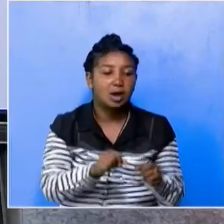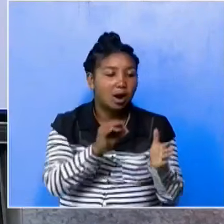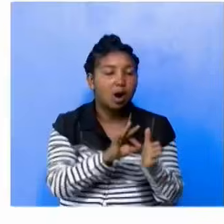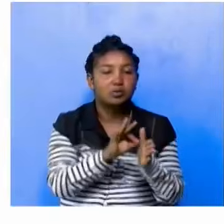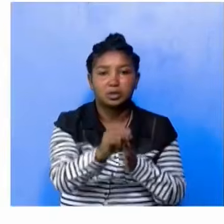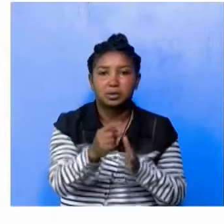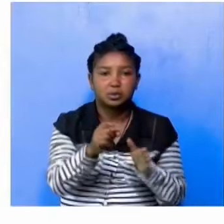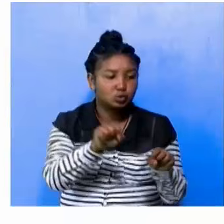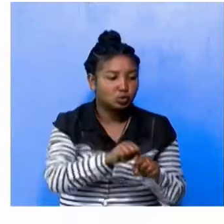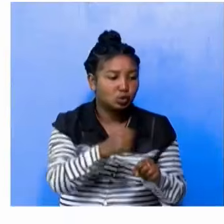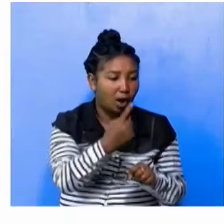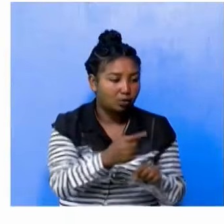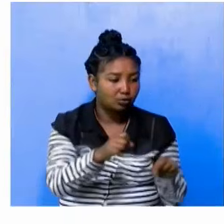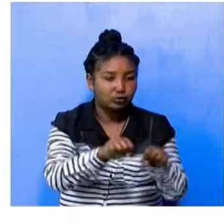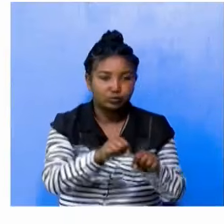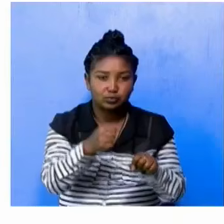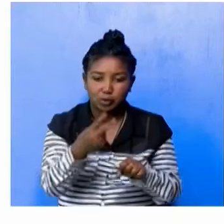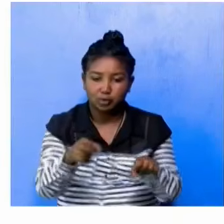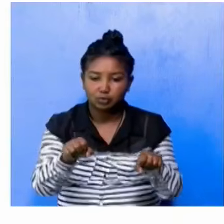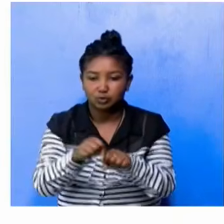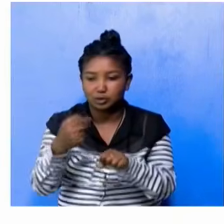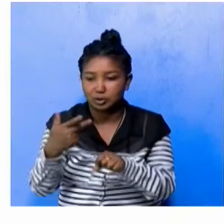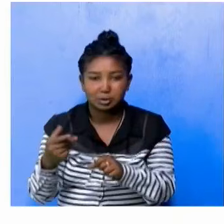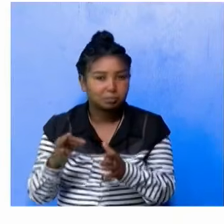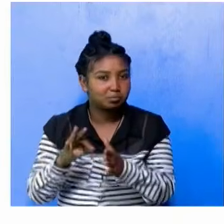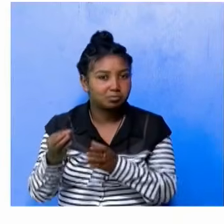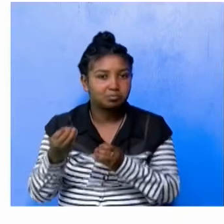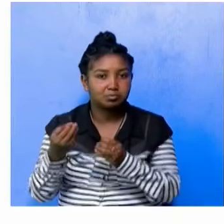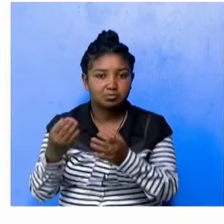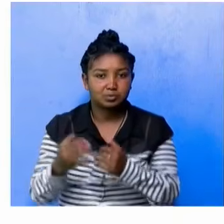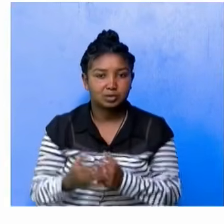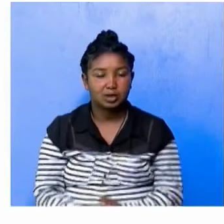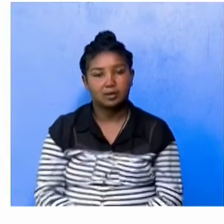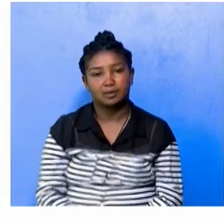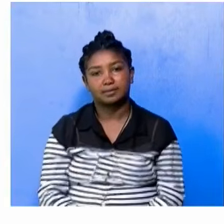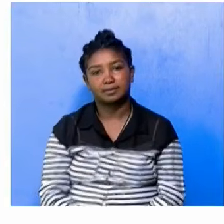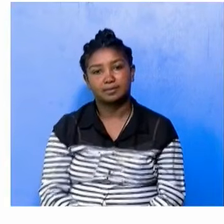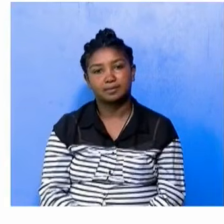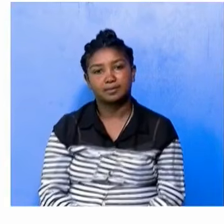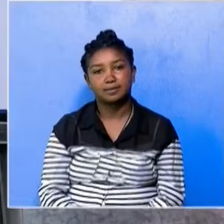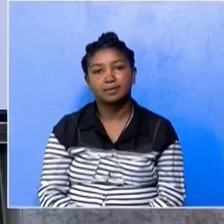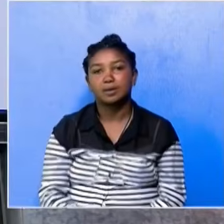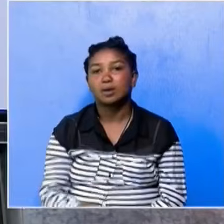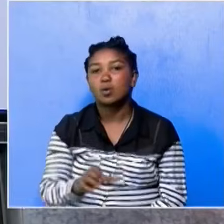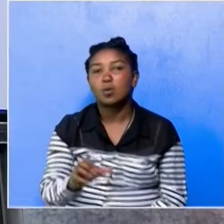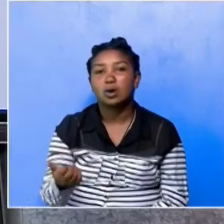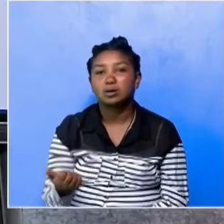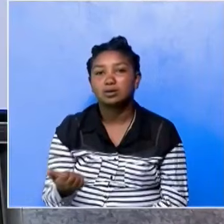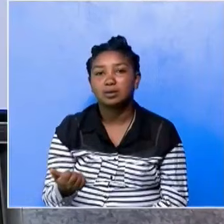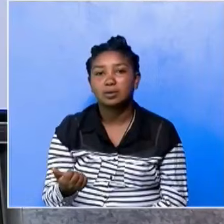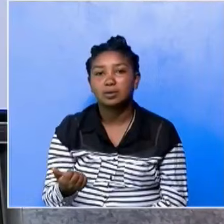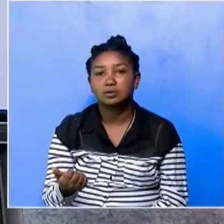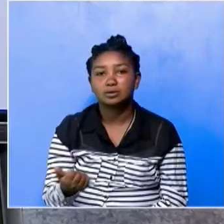countable now because it shows plural forms. What about bird?